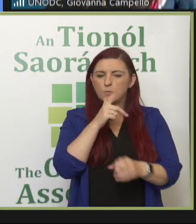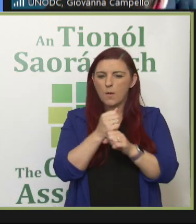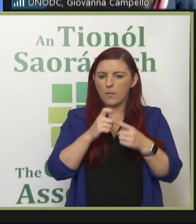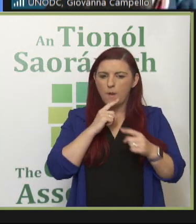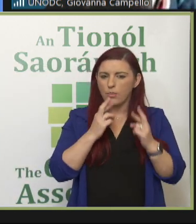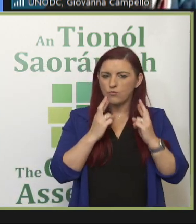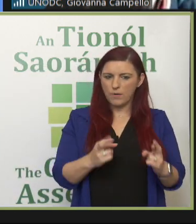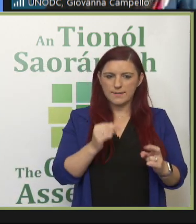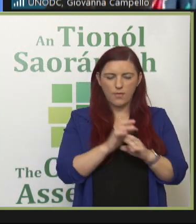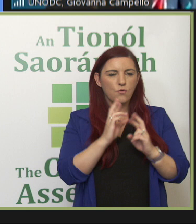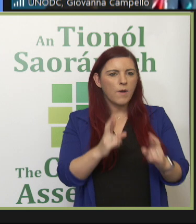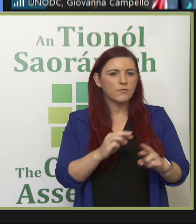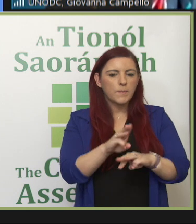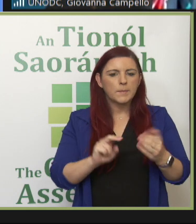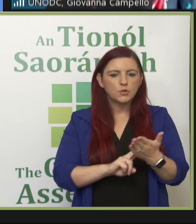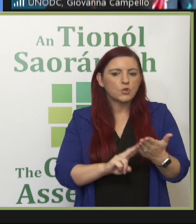disorders themselves?